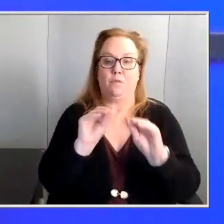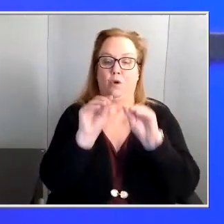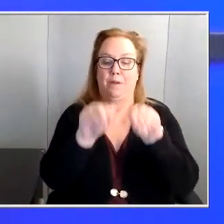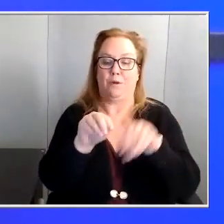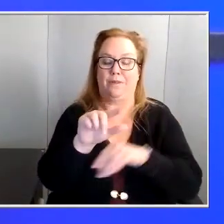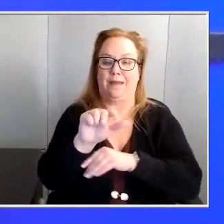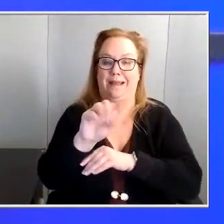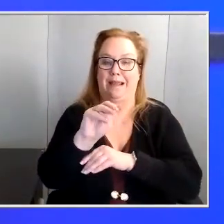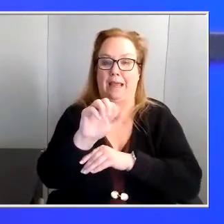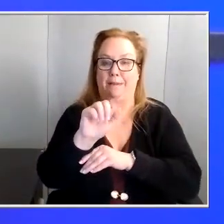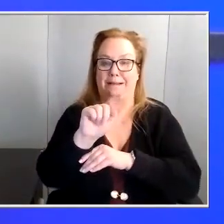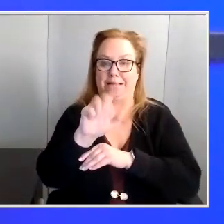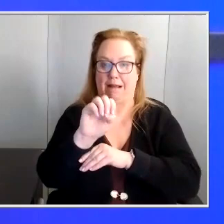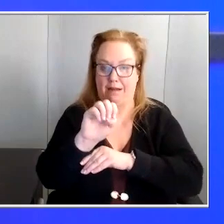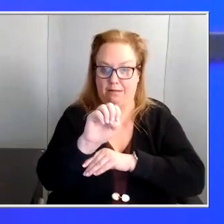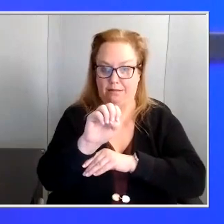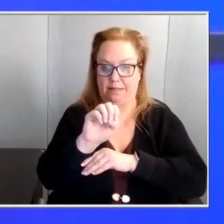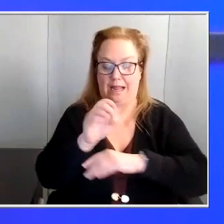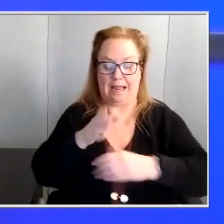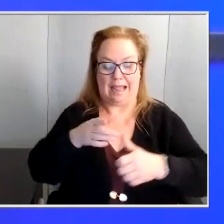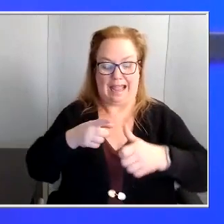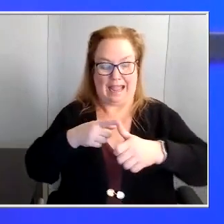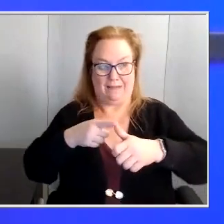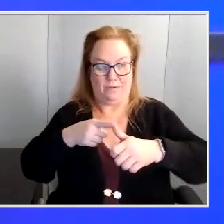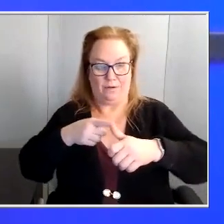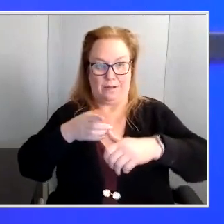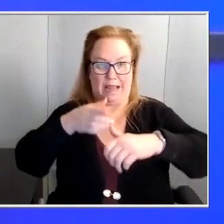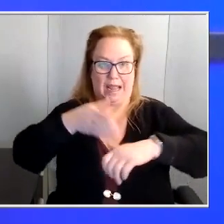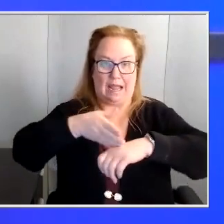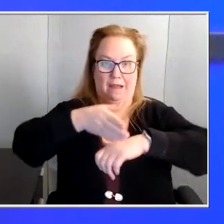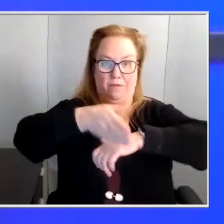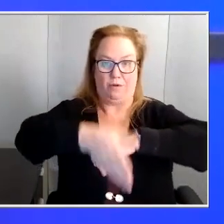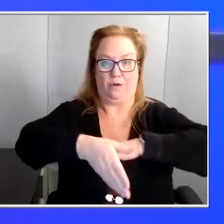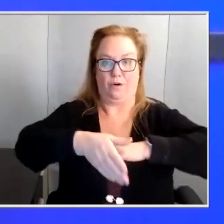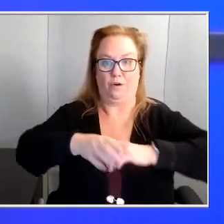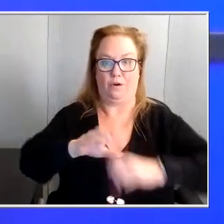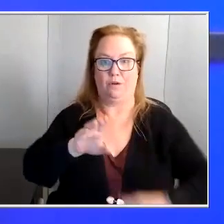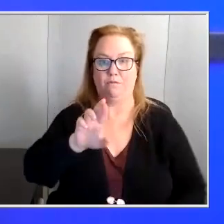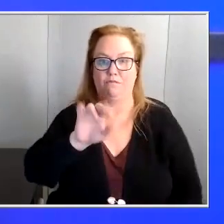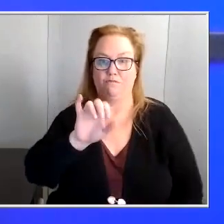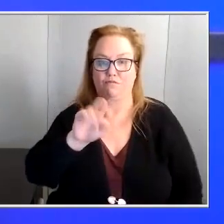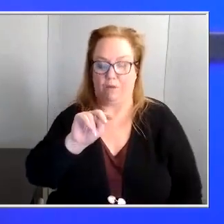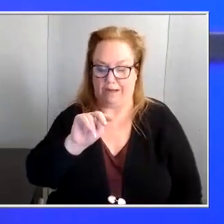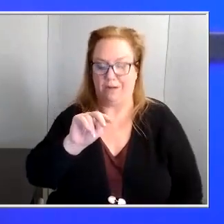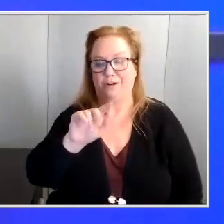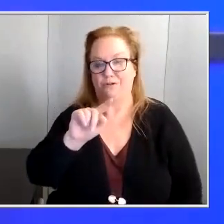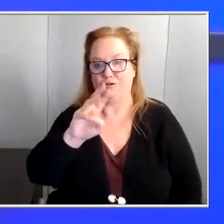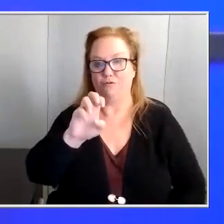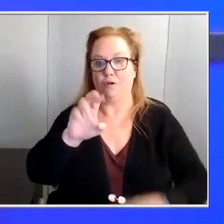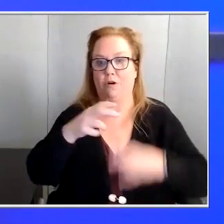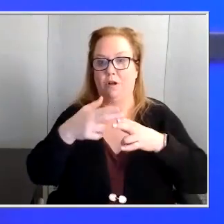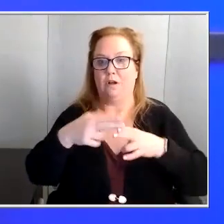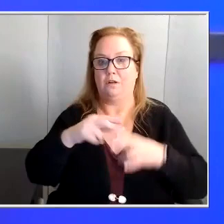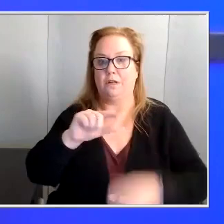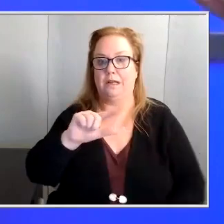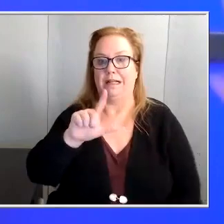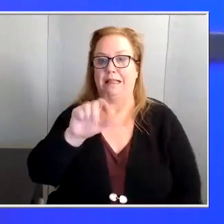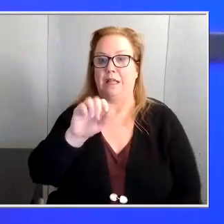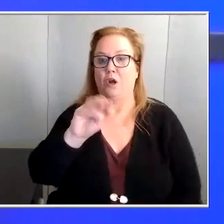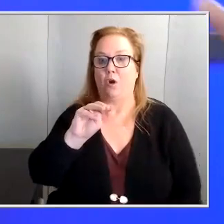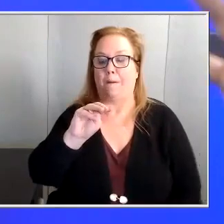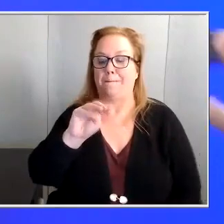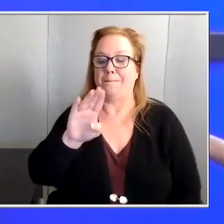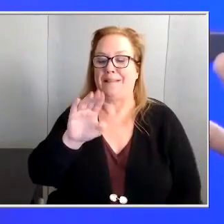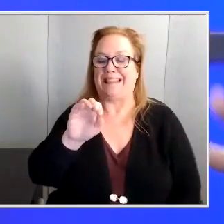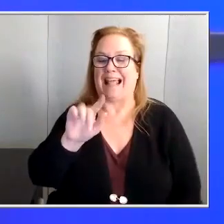the cavity after the first resection of a primary brain tumor called glioblastoma. That is a more